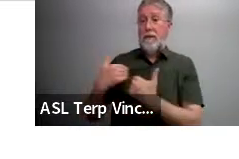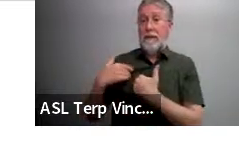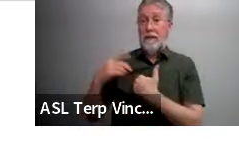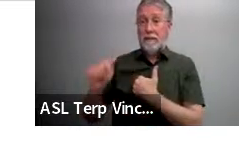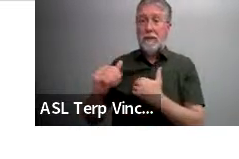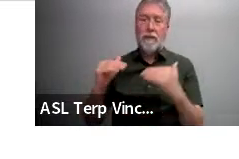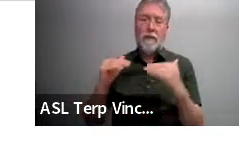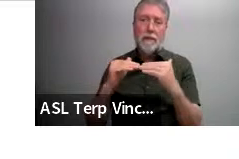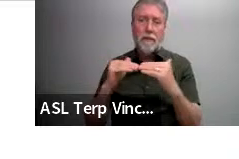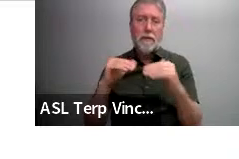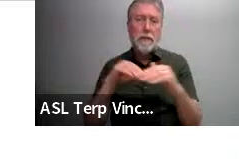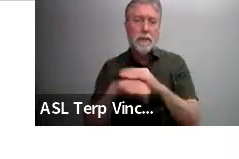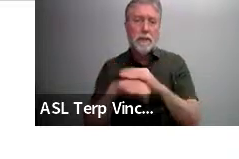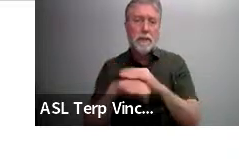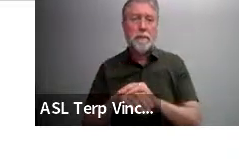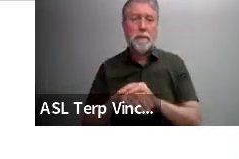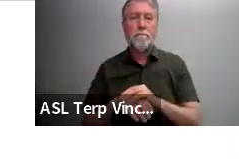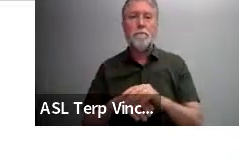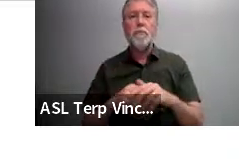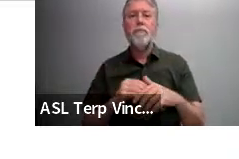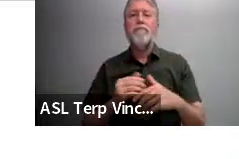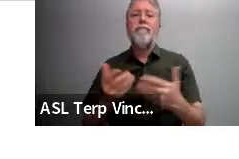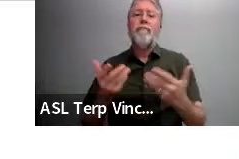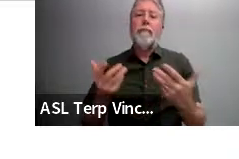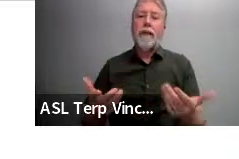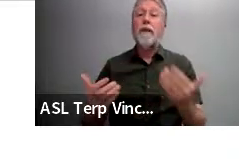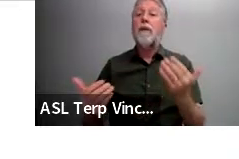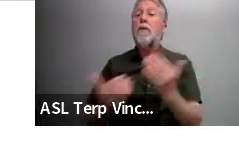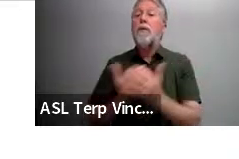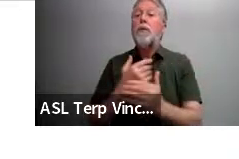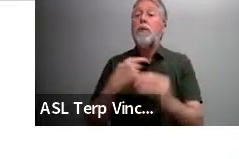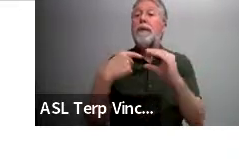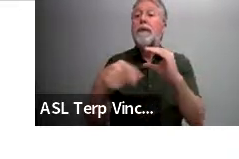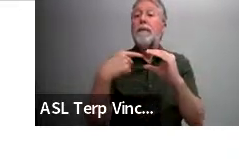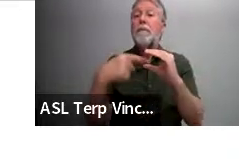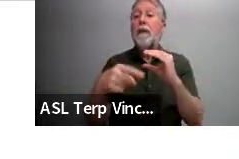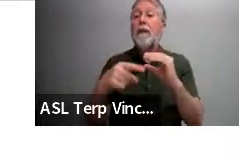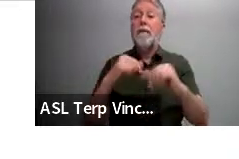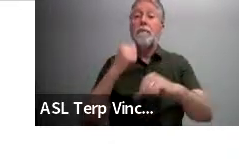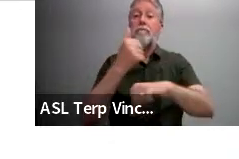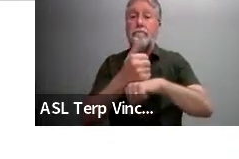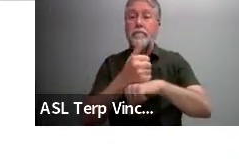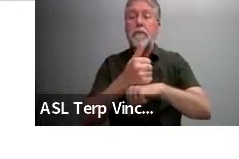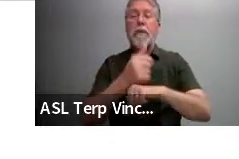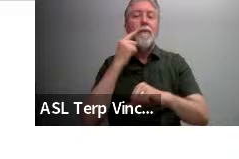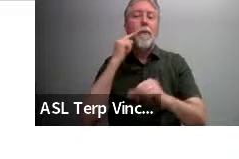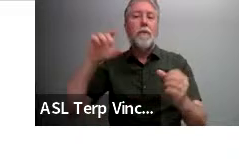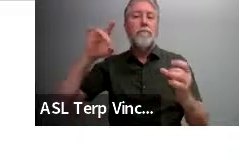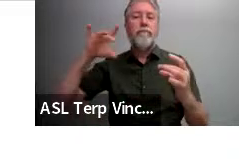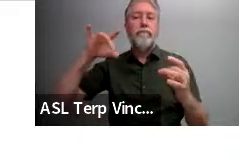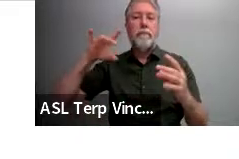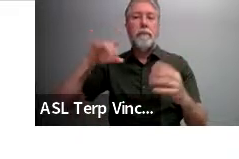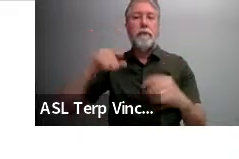then ongoing feedback is received through a new email account we've set up, just listed as